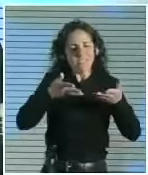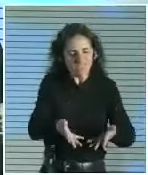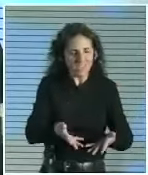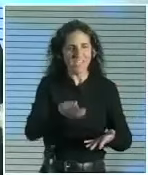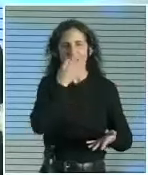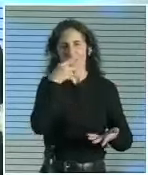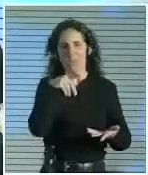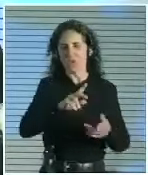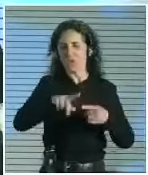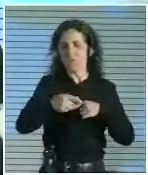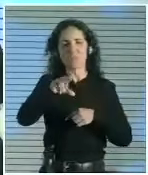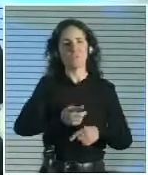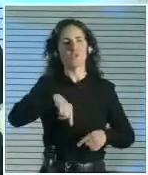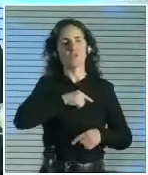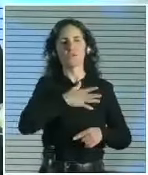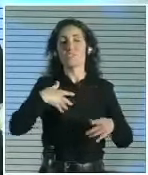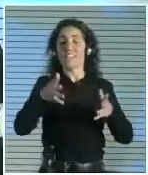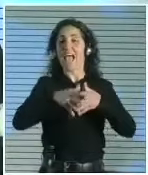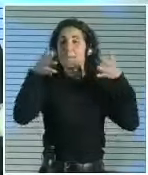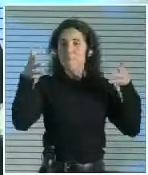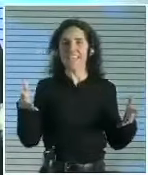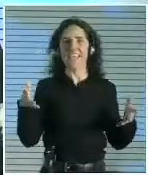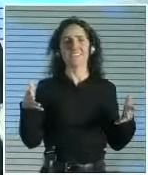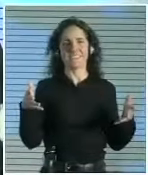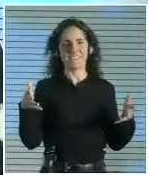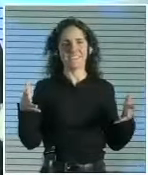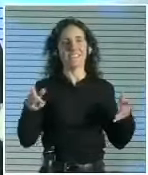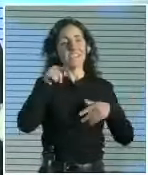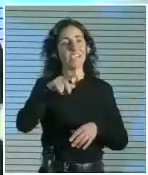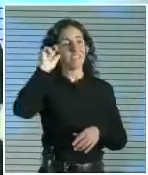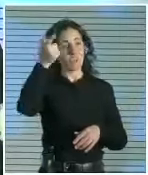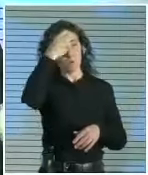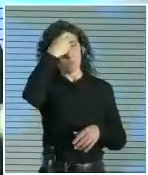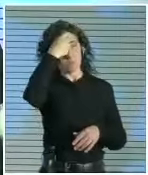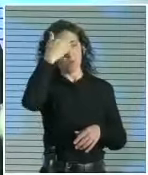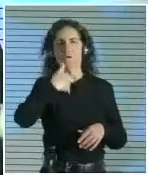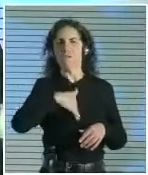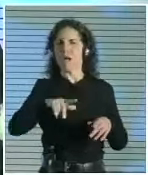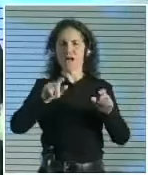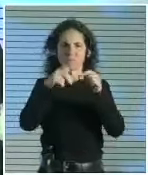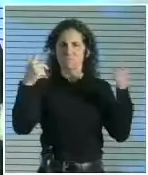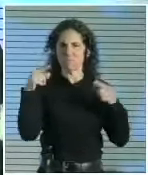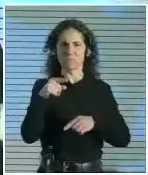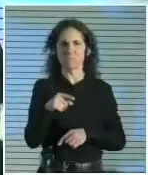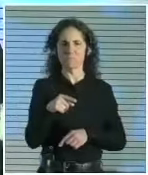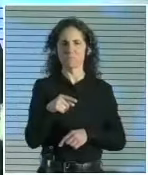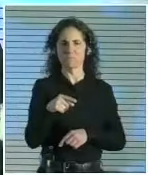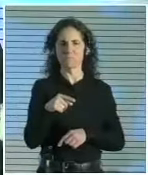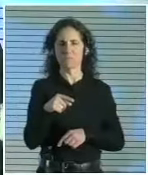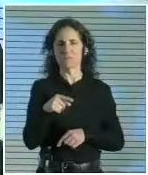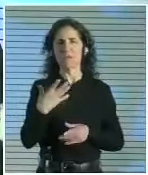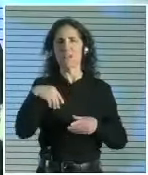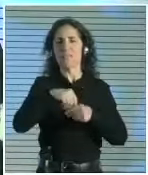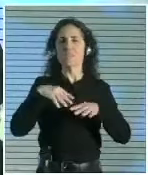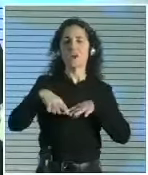And we see these concepts formalized now in the UN One Planet Global Tourism Food Waste Roadmap, which I'll speak a little bit more